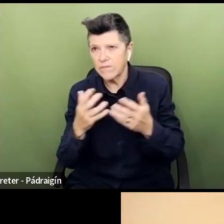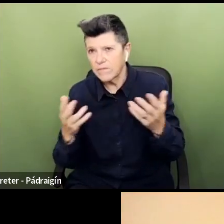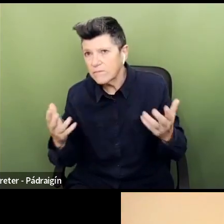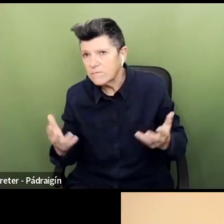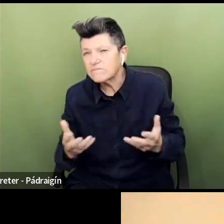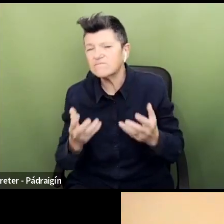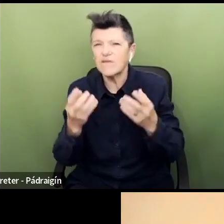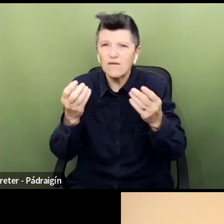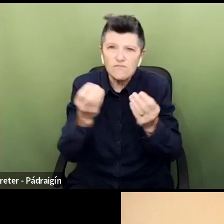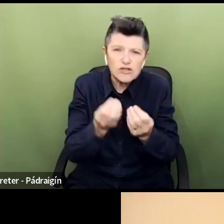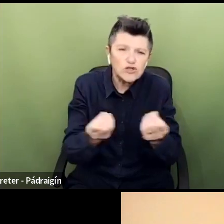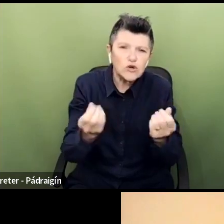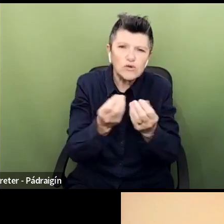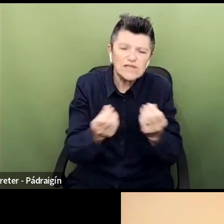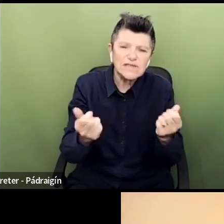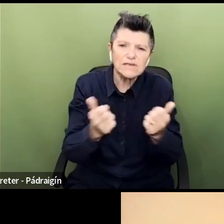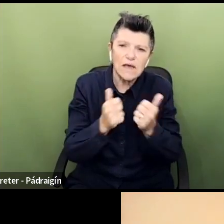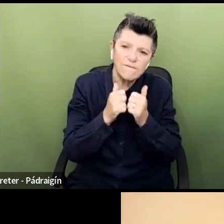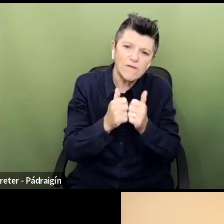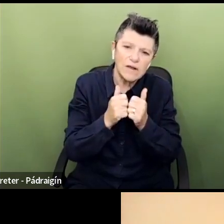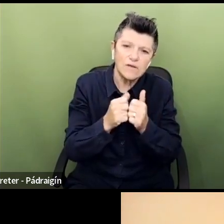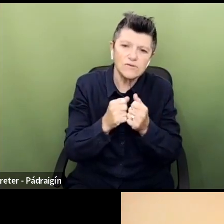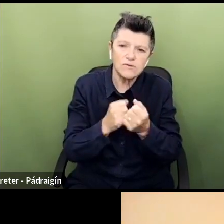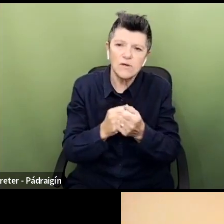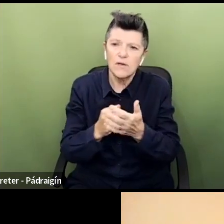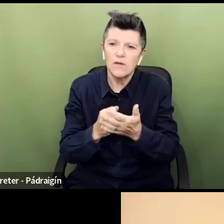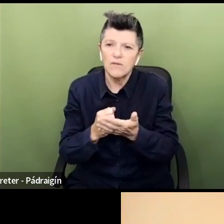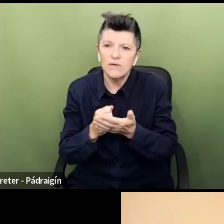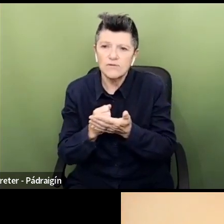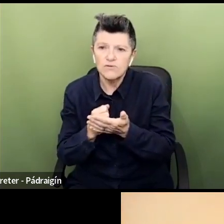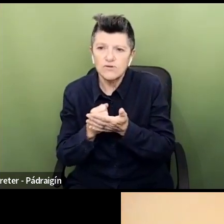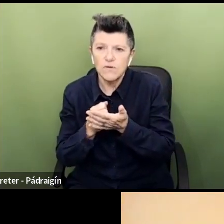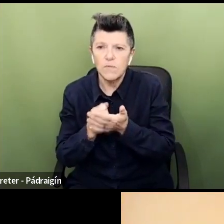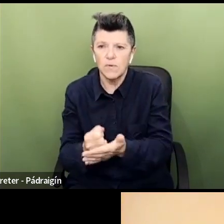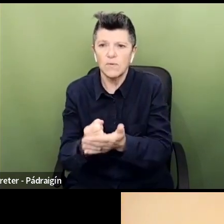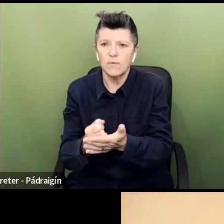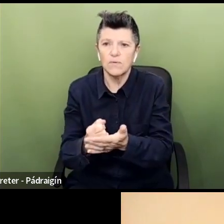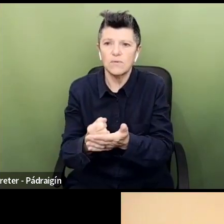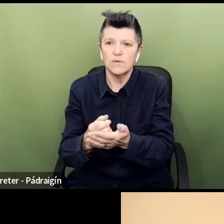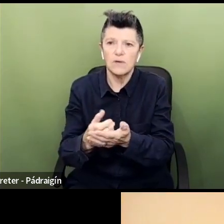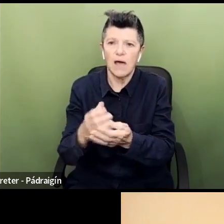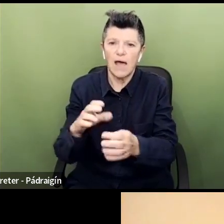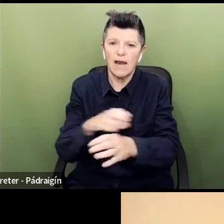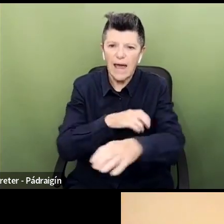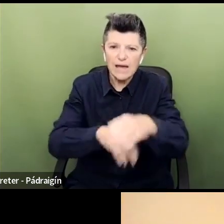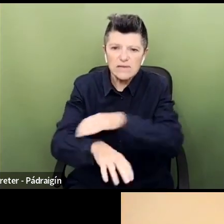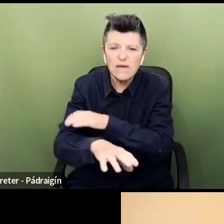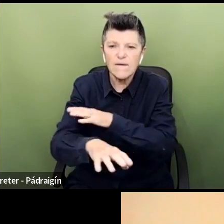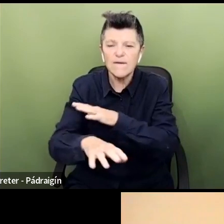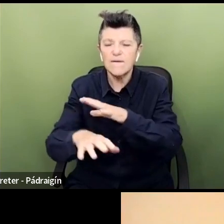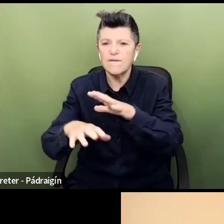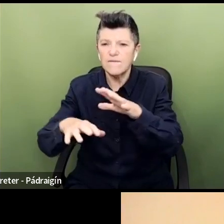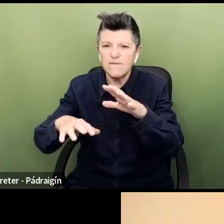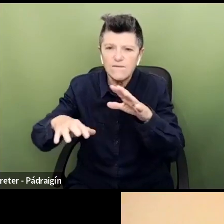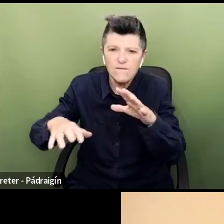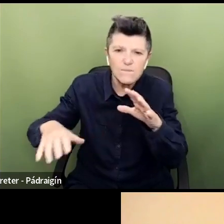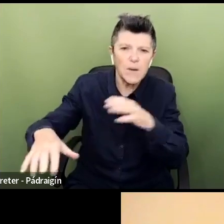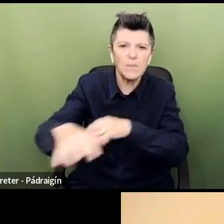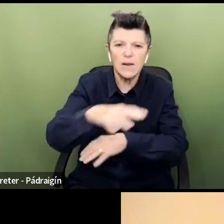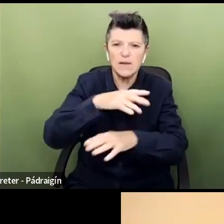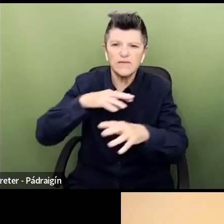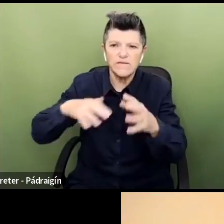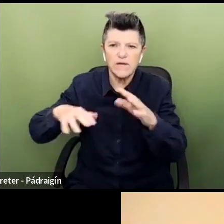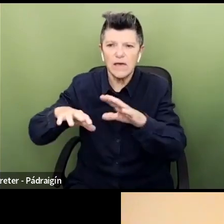the values that support a kind of particular active public sphere, politically open